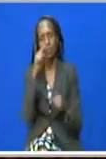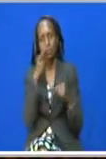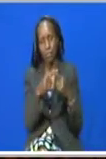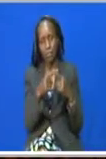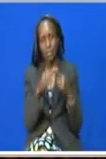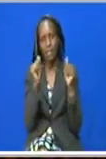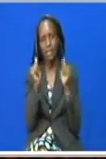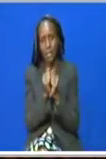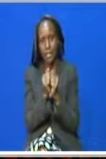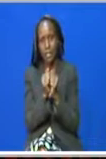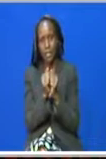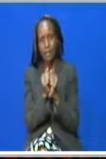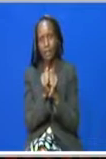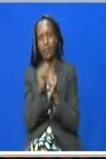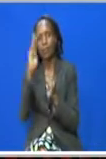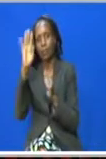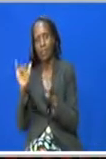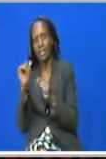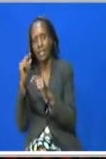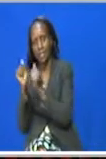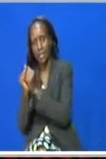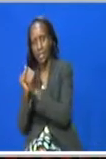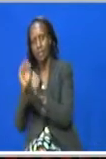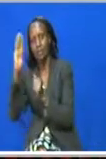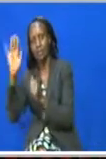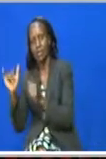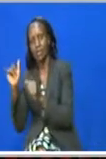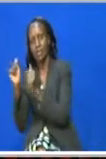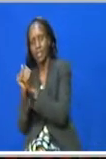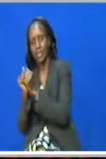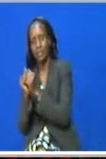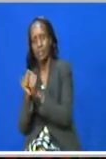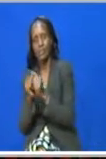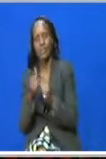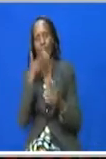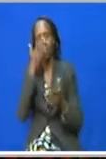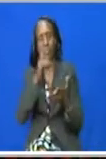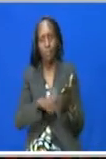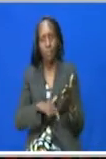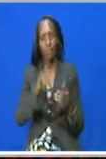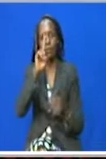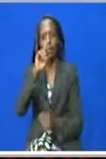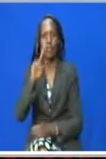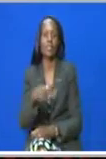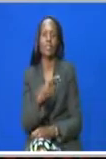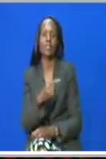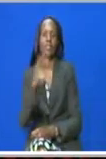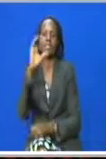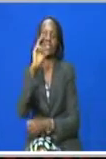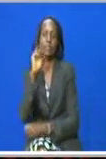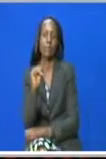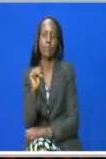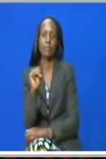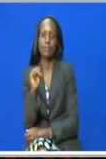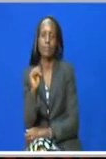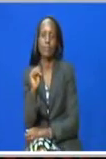10 by 10 by 10, we are going to get 1000 cubic centimeters. This